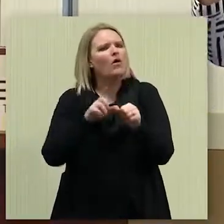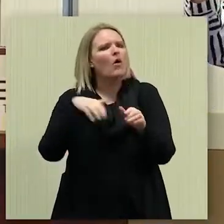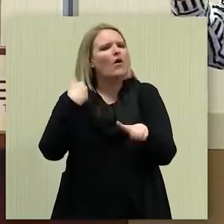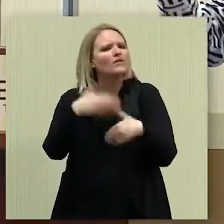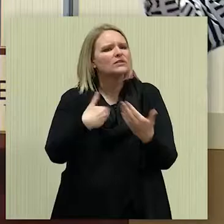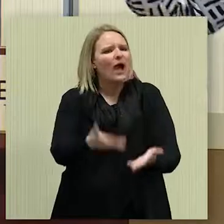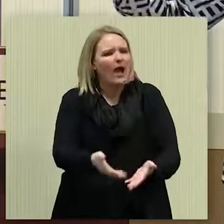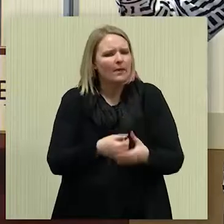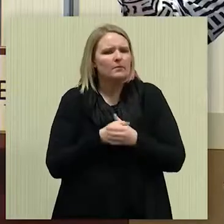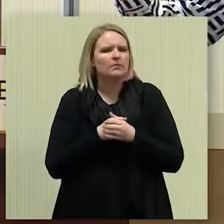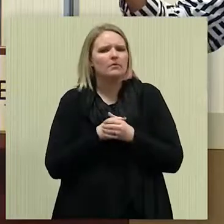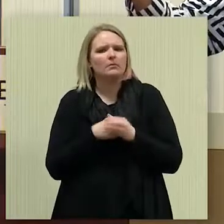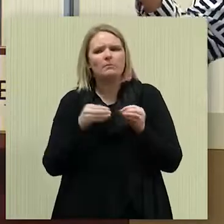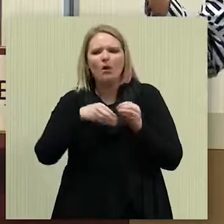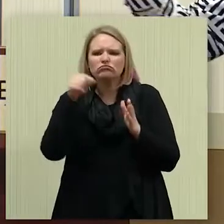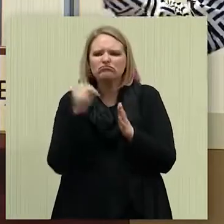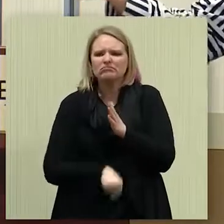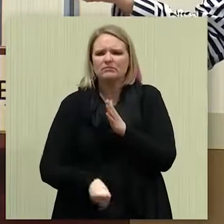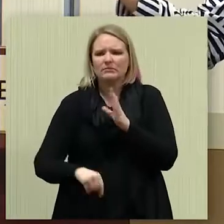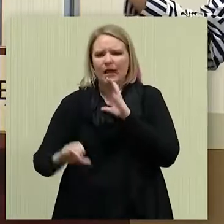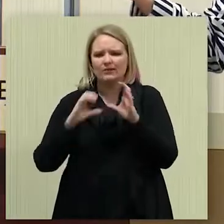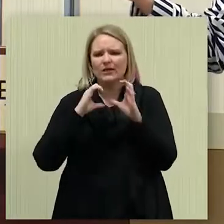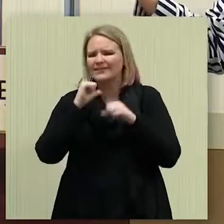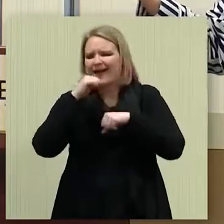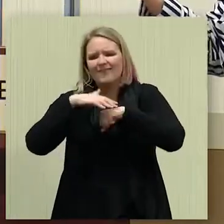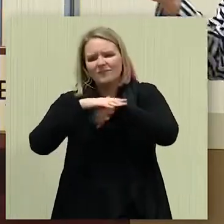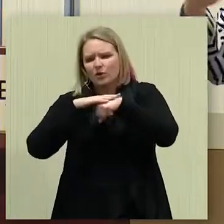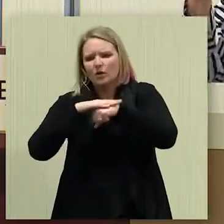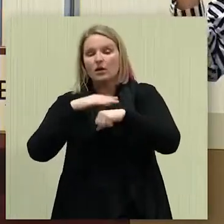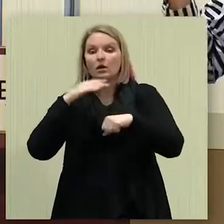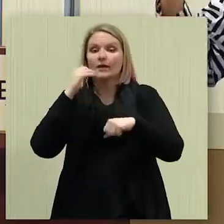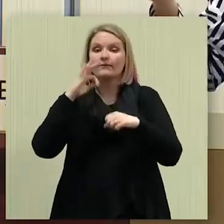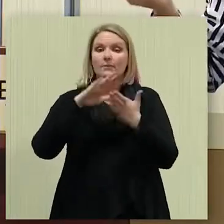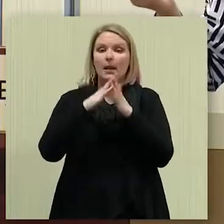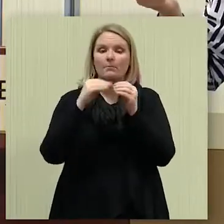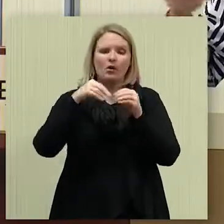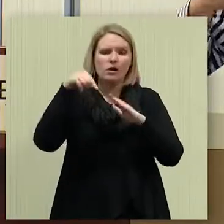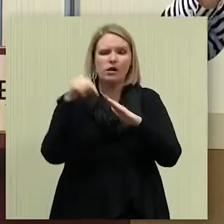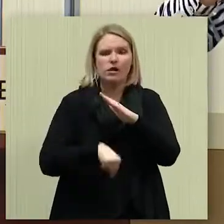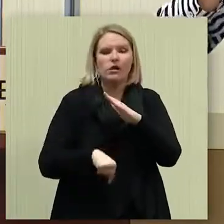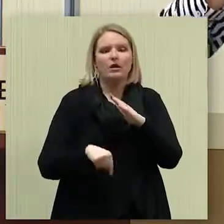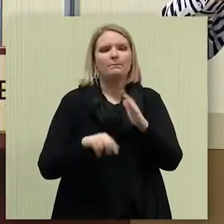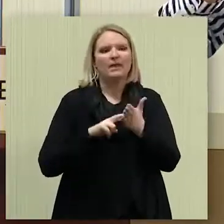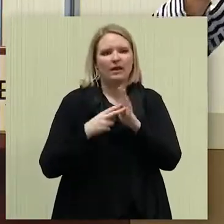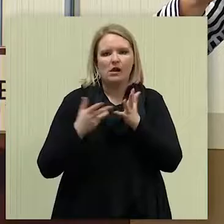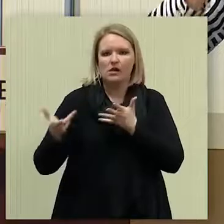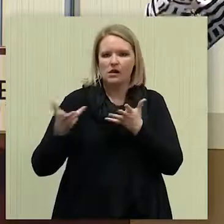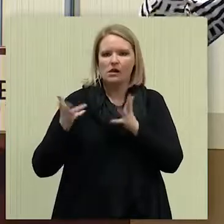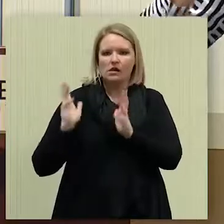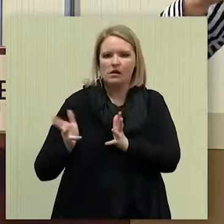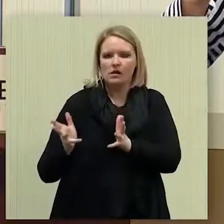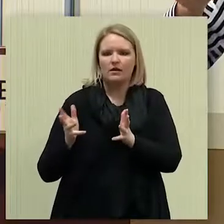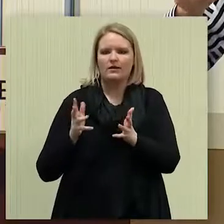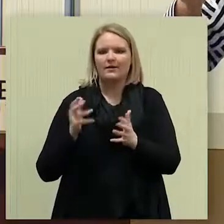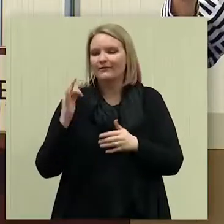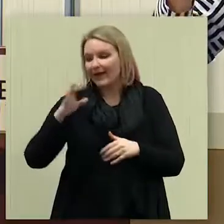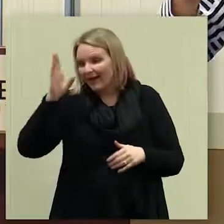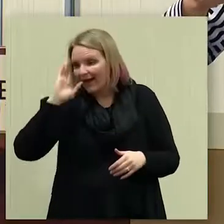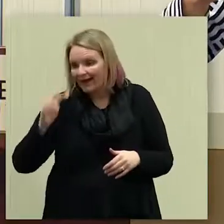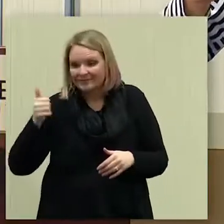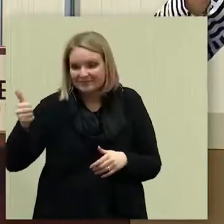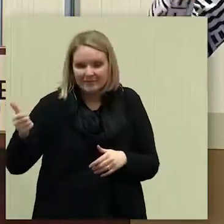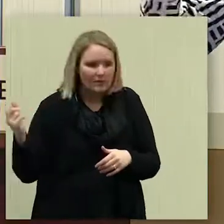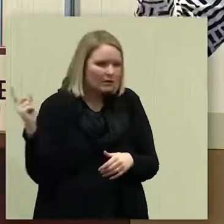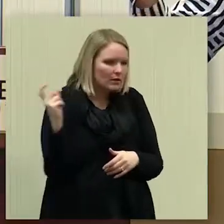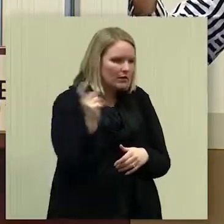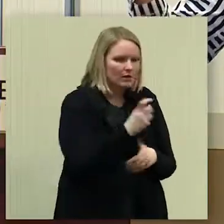it's deeper conversations. That's what leads to friendships. So you can have a lot of acquaintances that you have little, hi, how you doing? How was your weekend? But